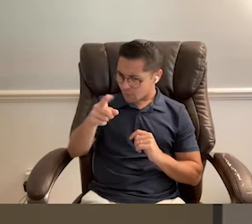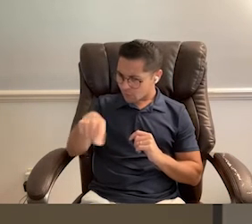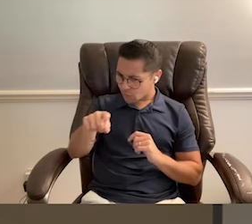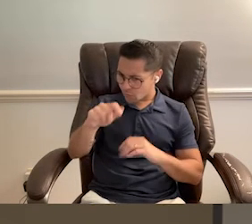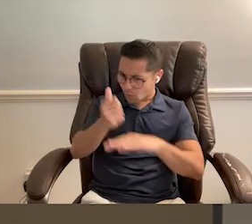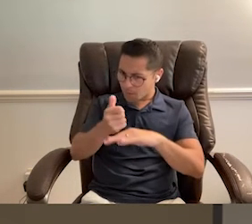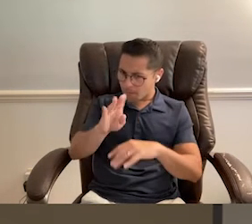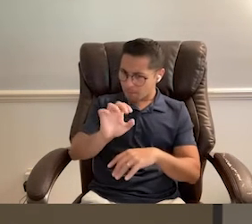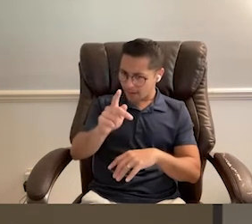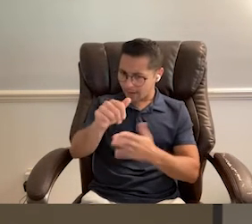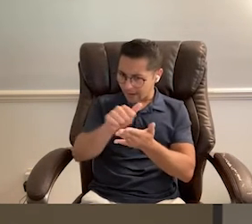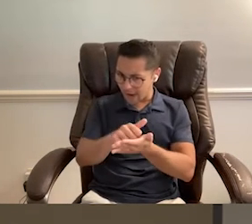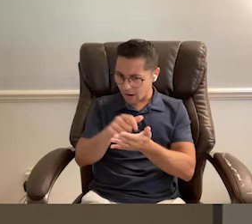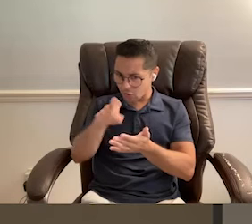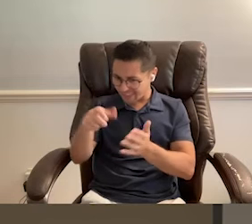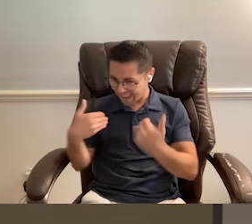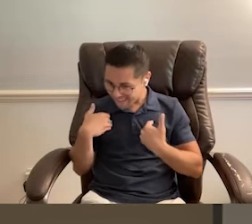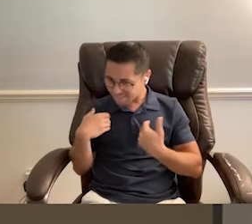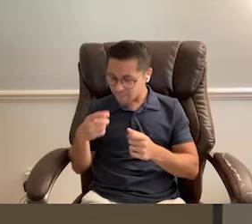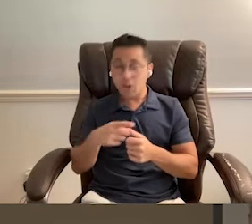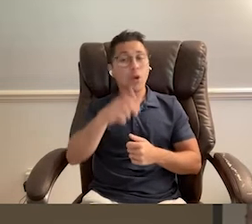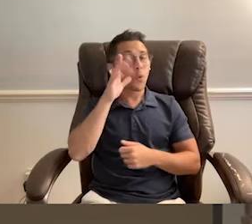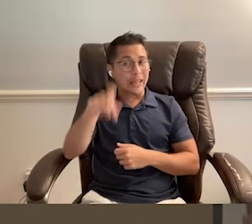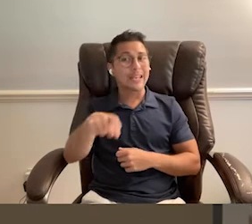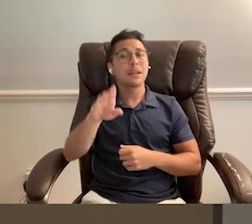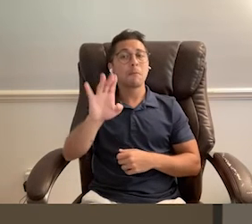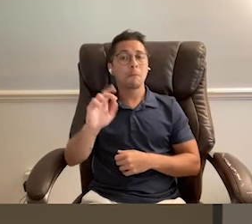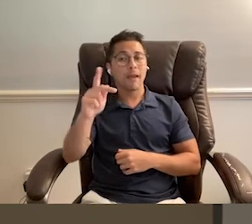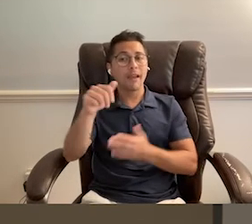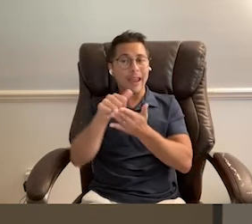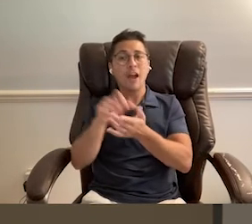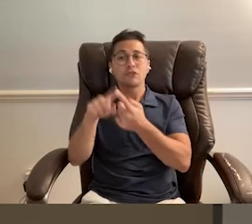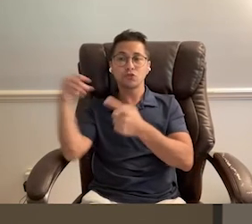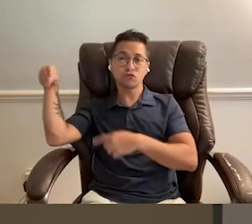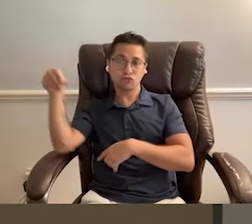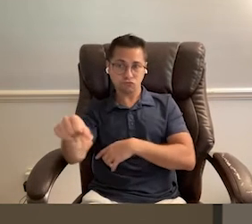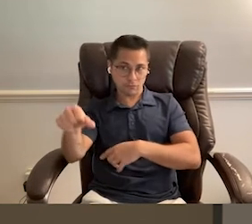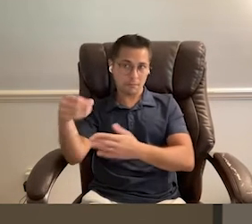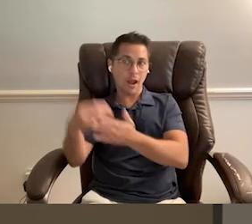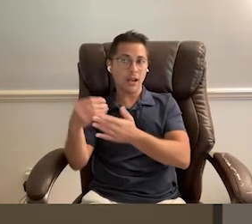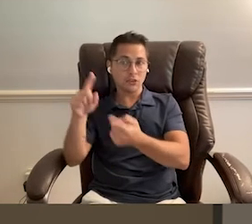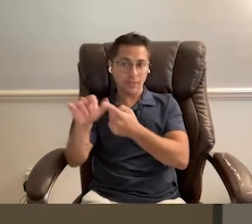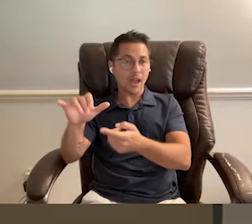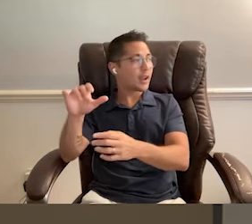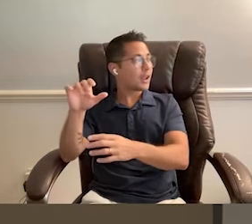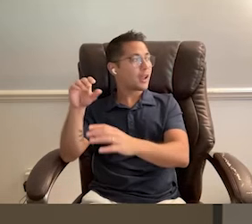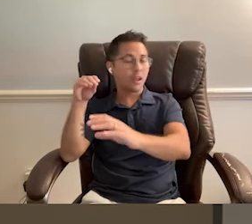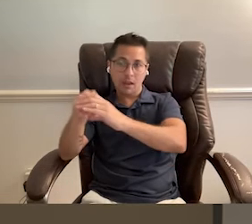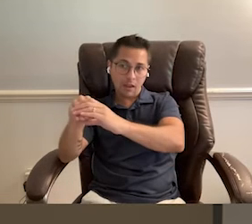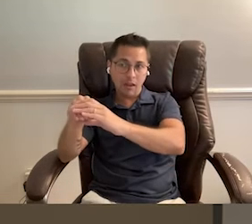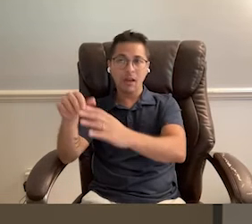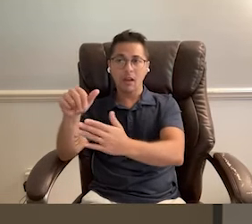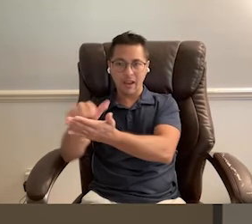bank account already created? You would need a bank account to contribute funds into the ABLE account. And that's primarily how people fund their ABLE account.